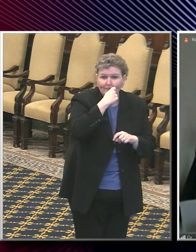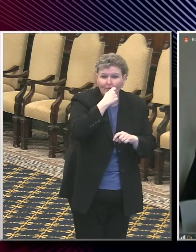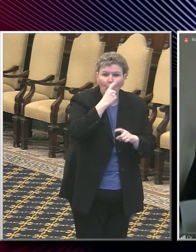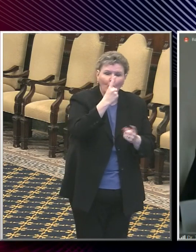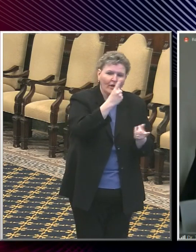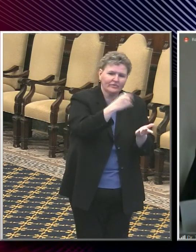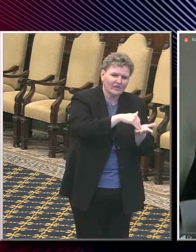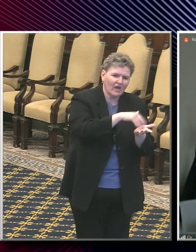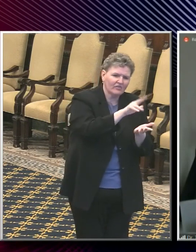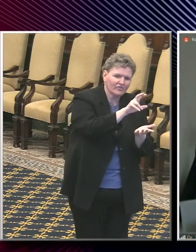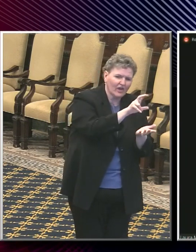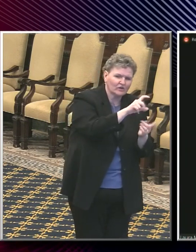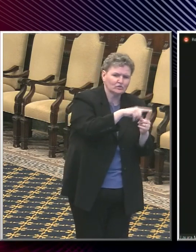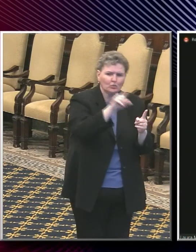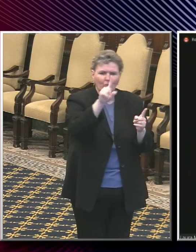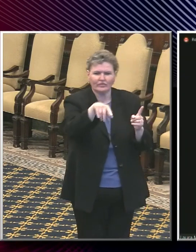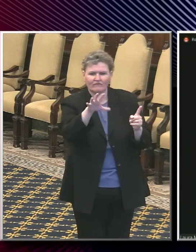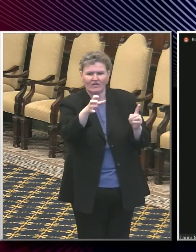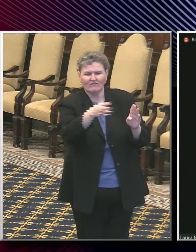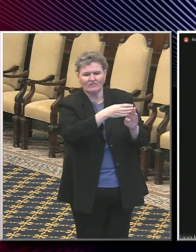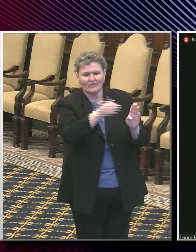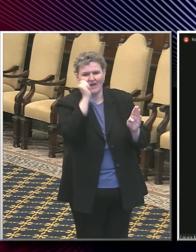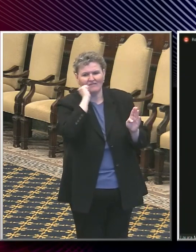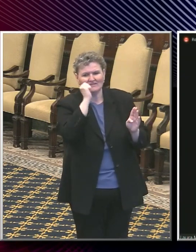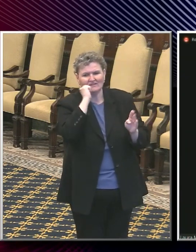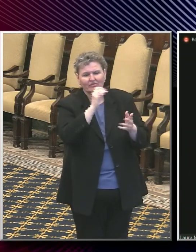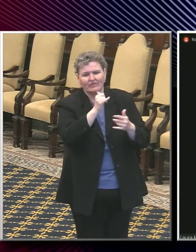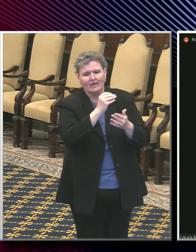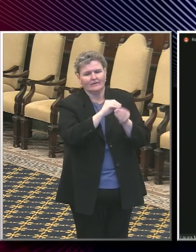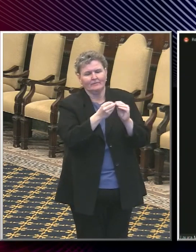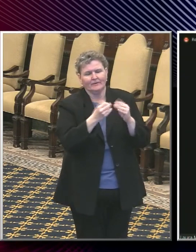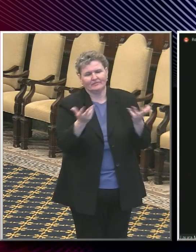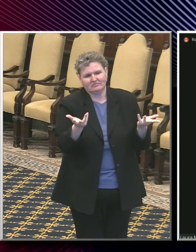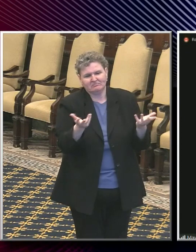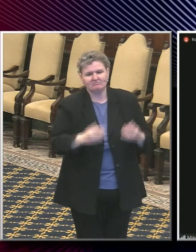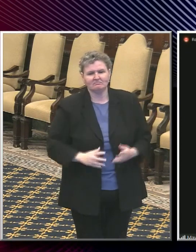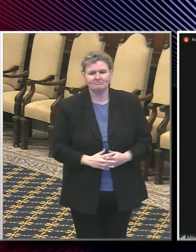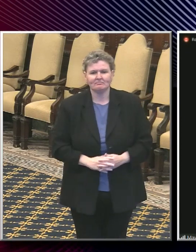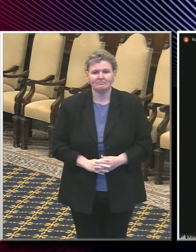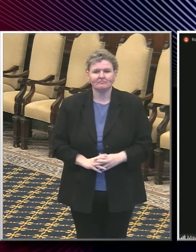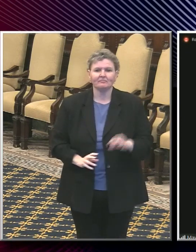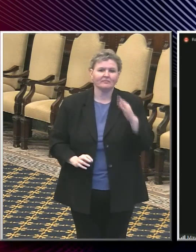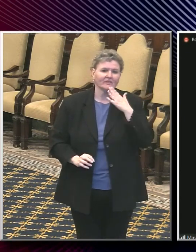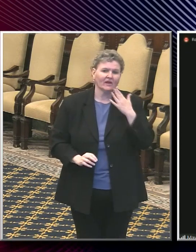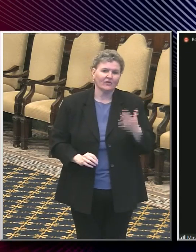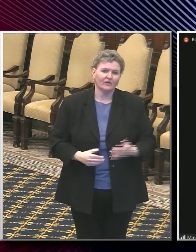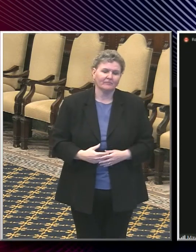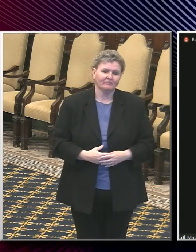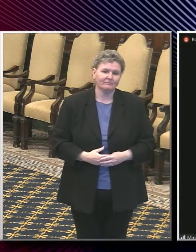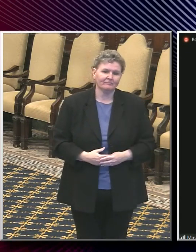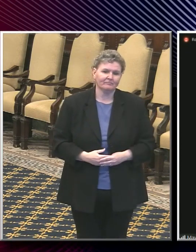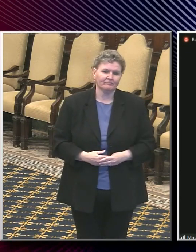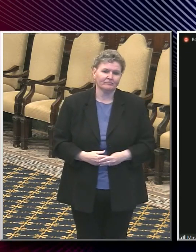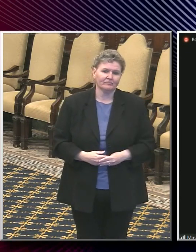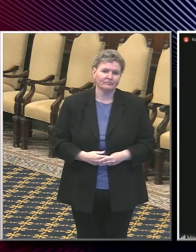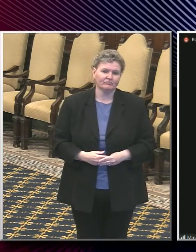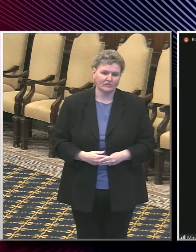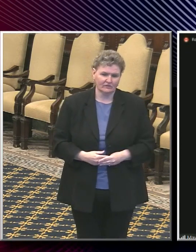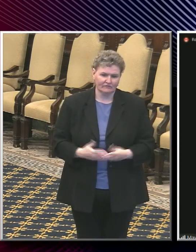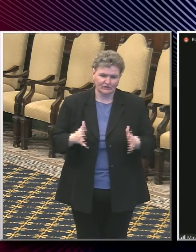opened things up in a responsible way. They found at one point, okay, wait a minute, we opened up this part too much. They backpedal. That's still overall a success. Most